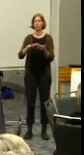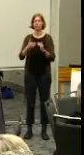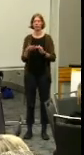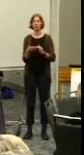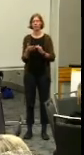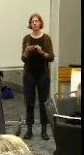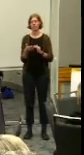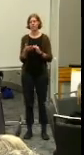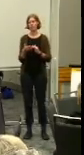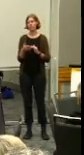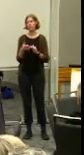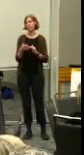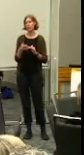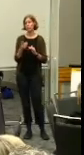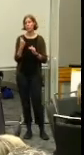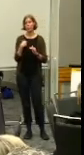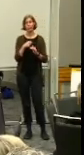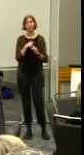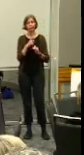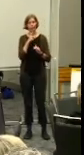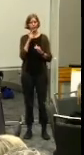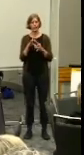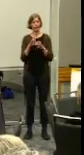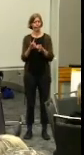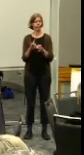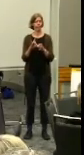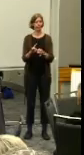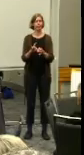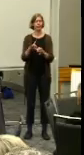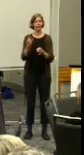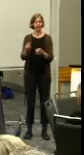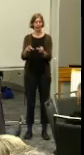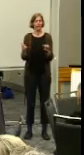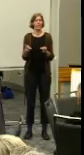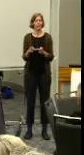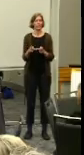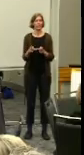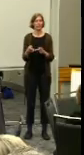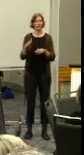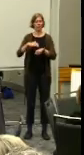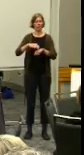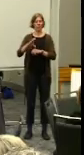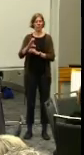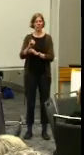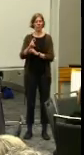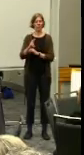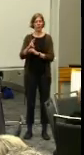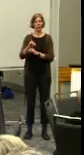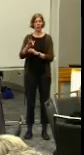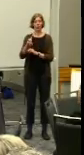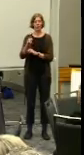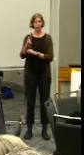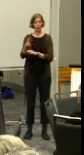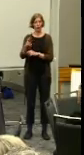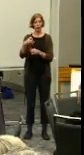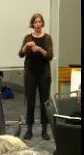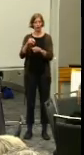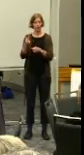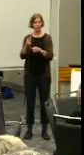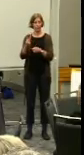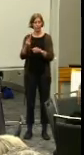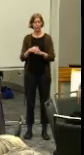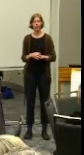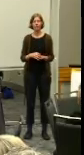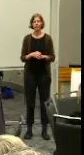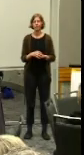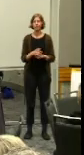itself to us being that place-based organisation, really focusing along the corridor. We're also very sort of grateful for